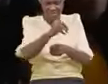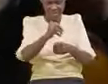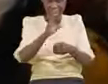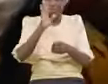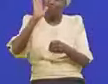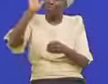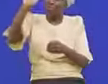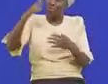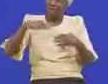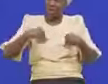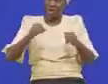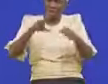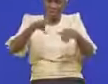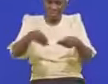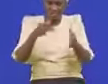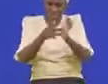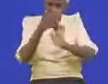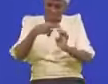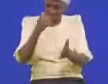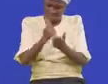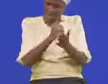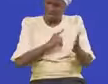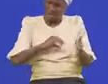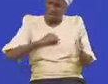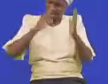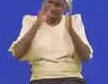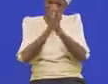Dodo yopon nana roda mesi ole radio akbo.